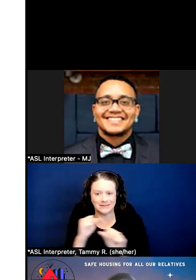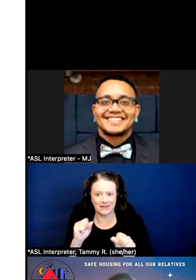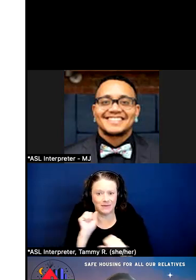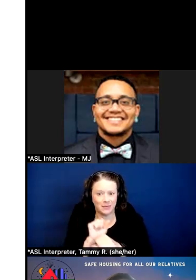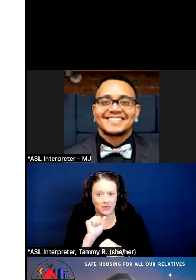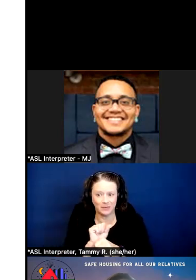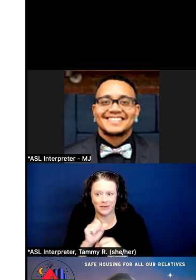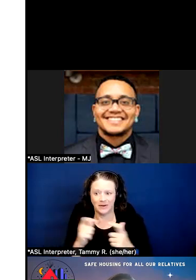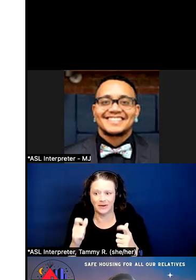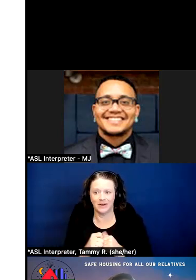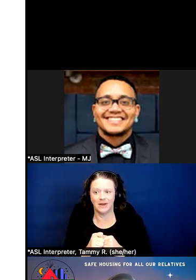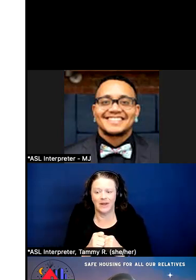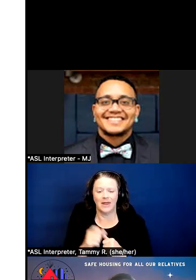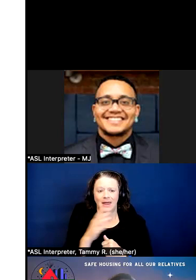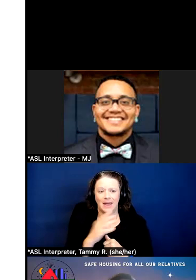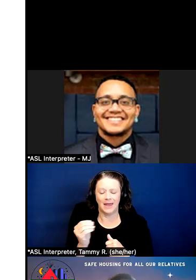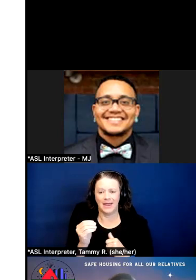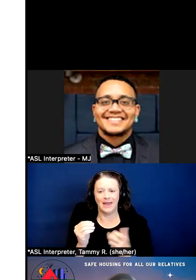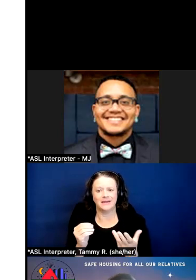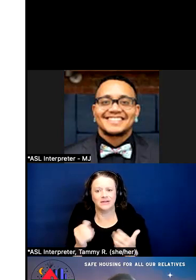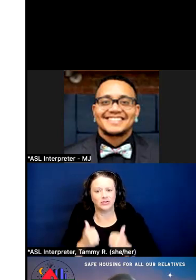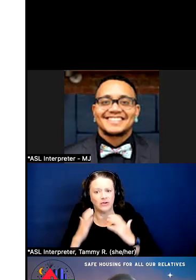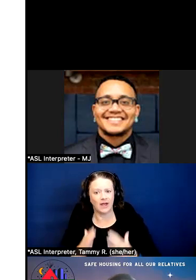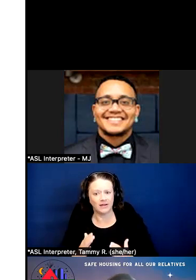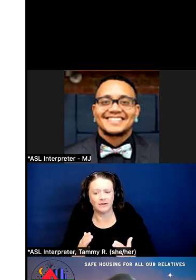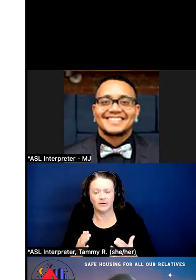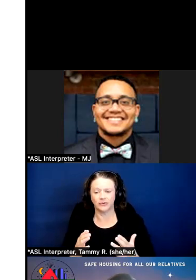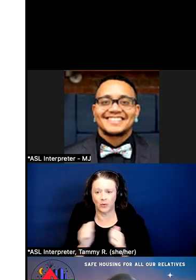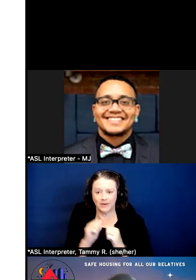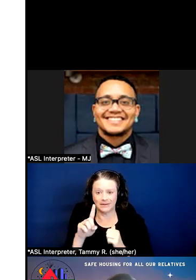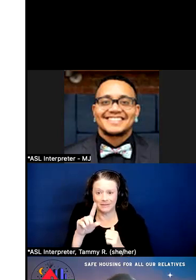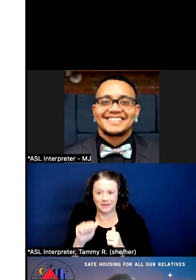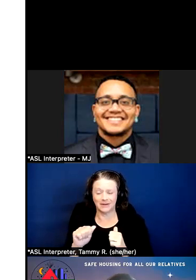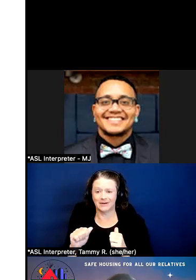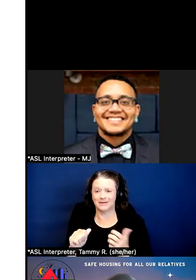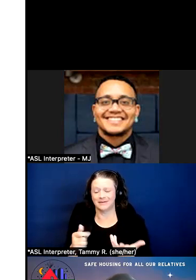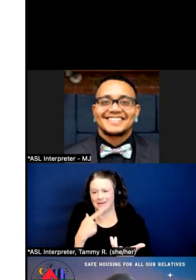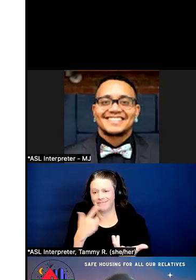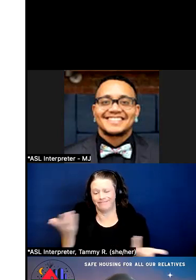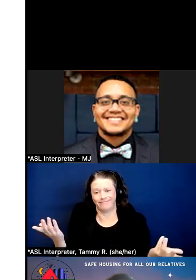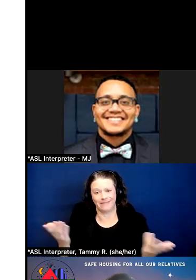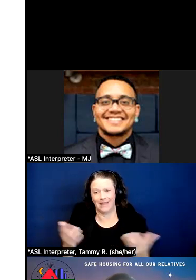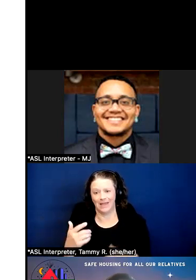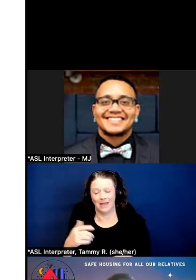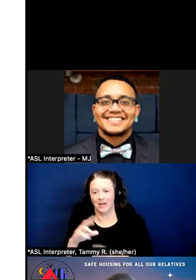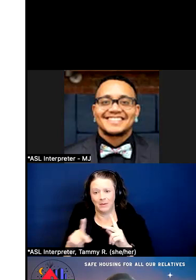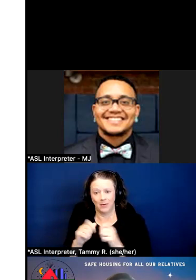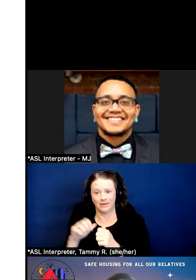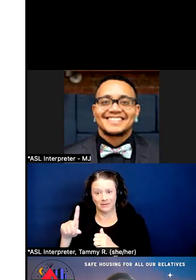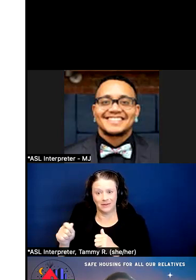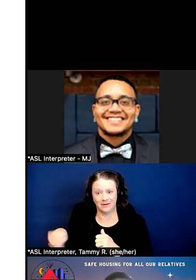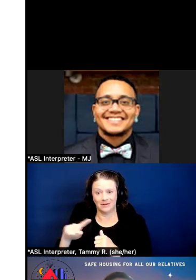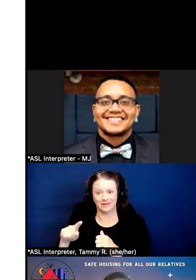survivors with disabilities reported a general lack of concern for people with disability accessing shelter and